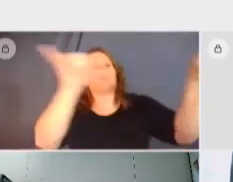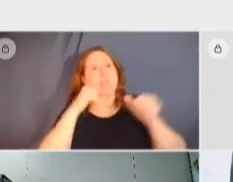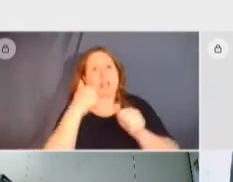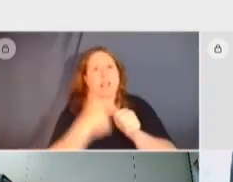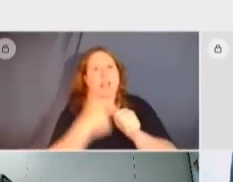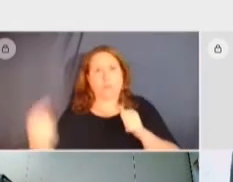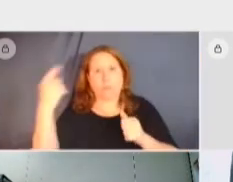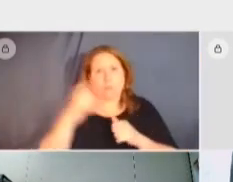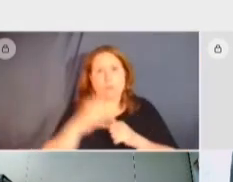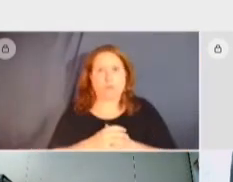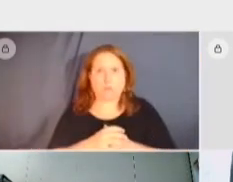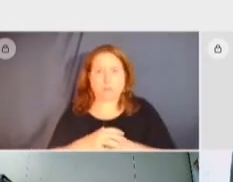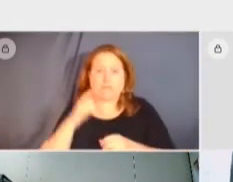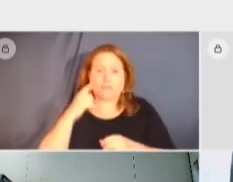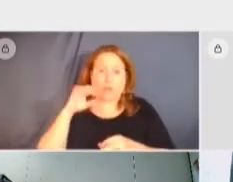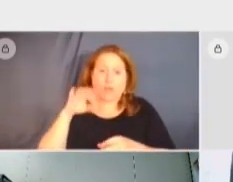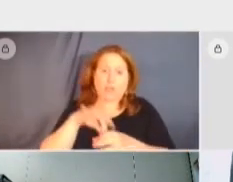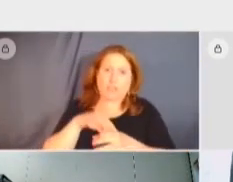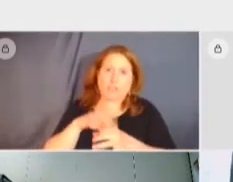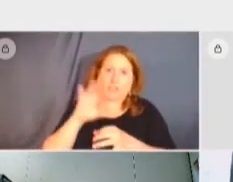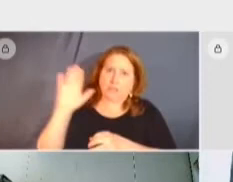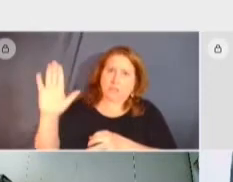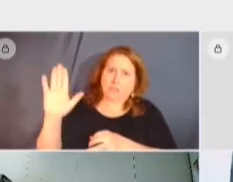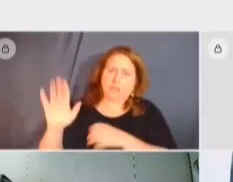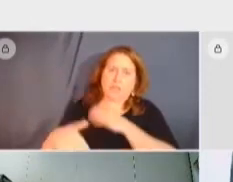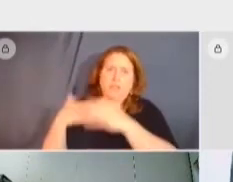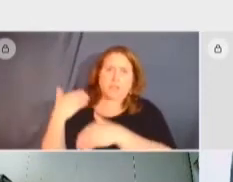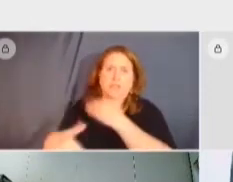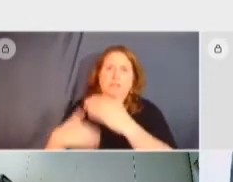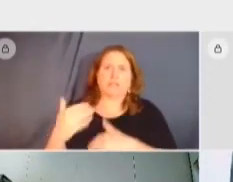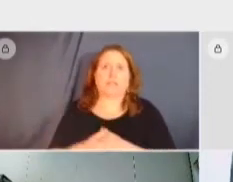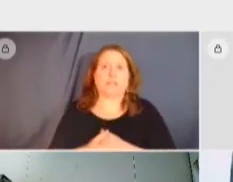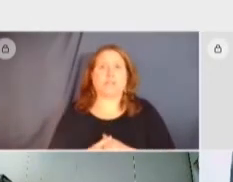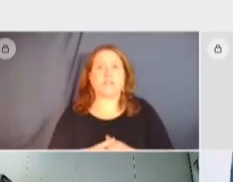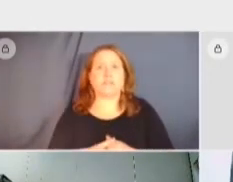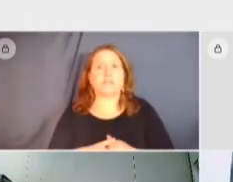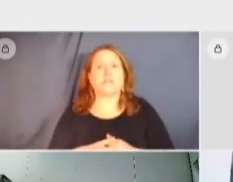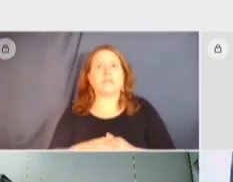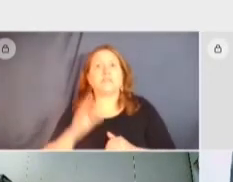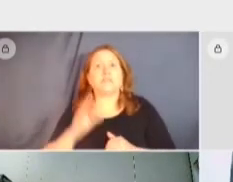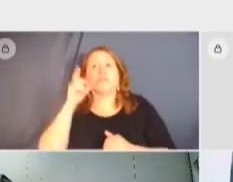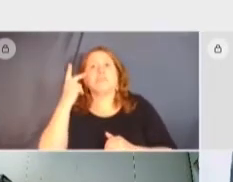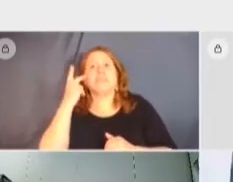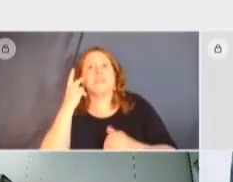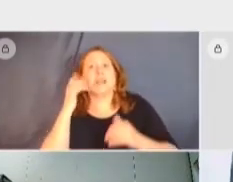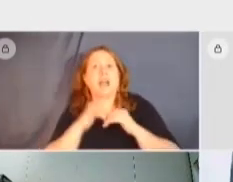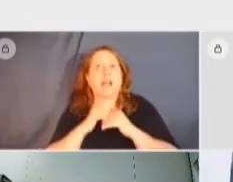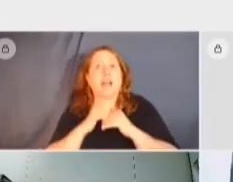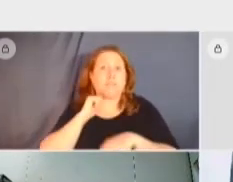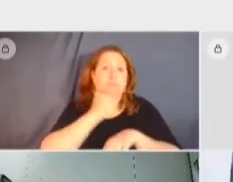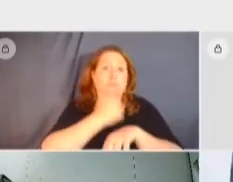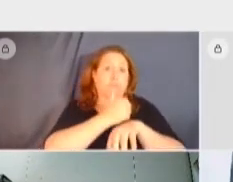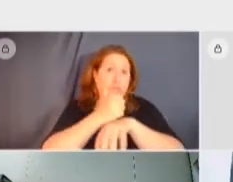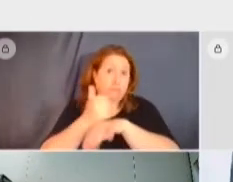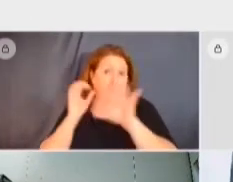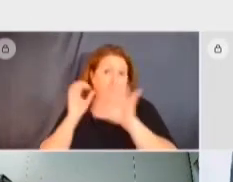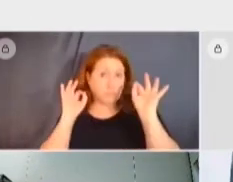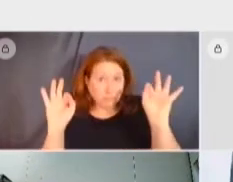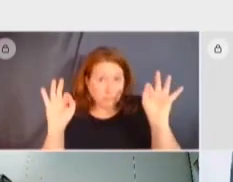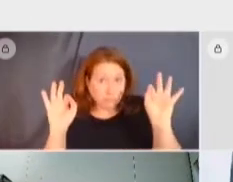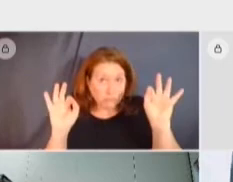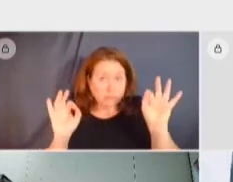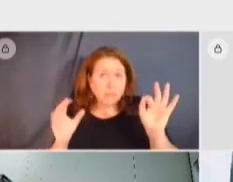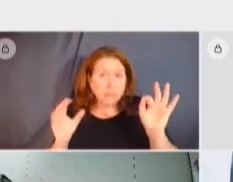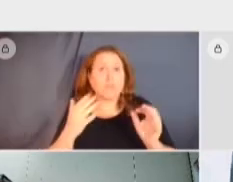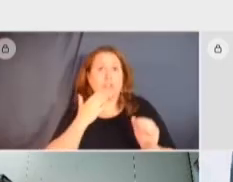looking at the county boards as you do and seeing how they are implementing these kind of standards is important. I think to me, certainly, that they